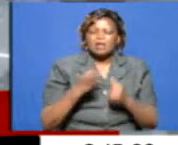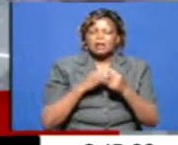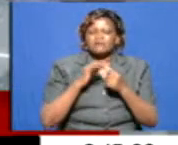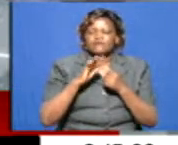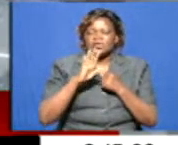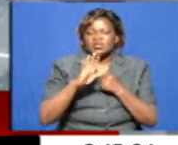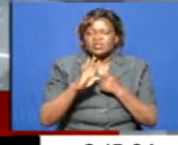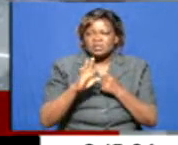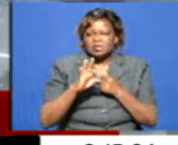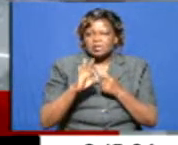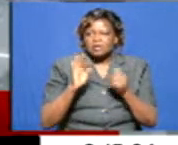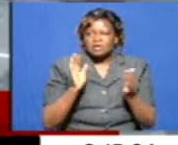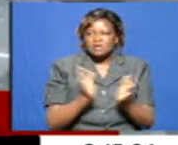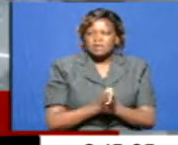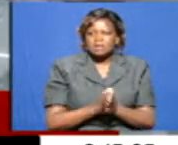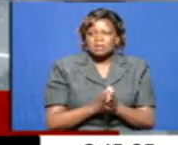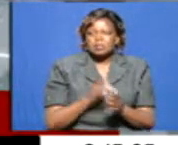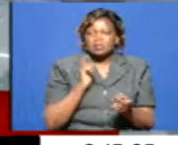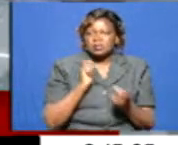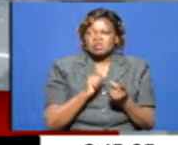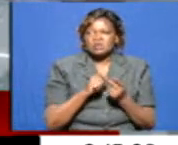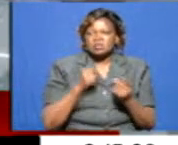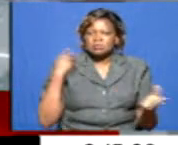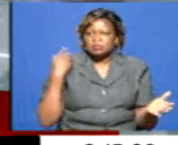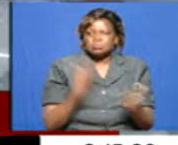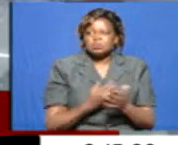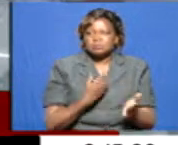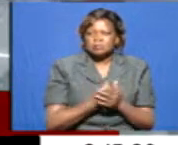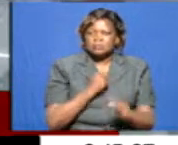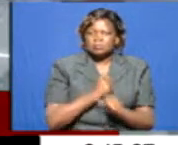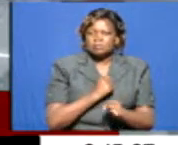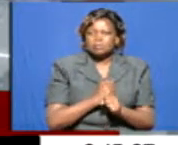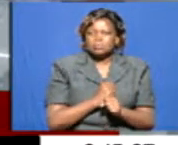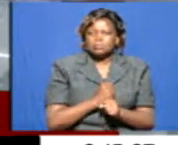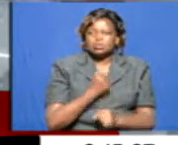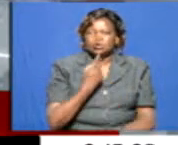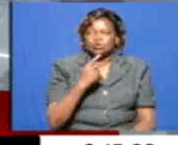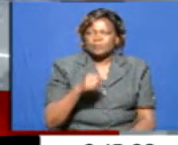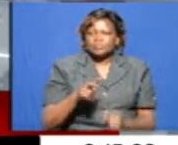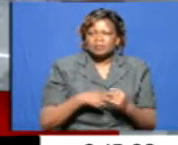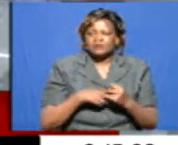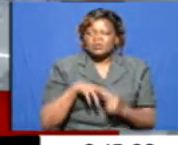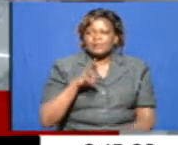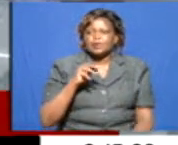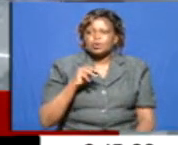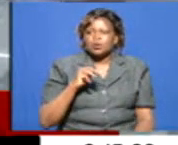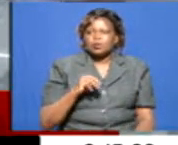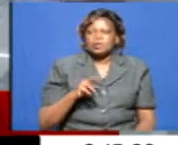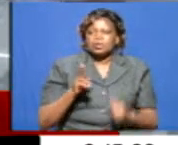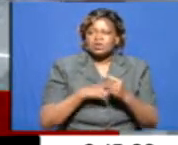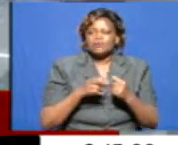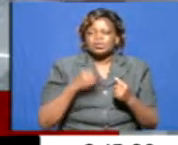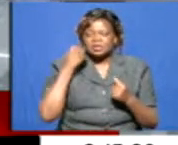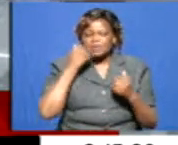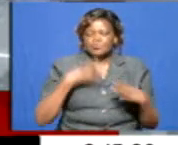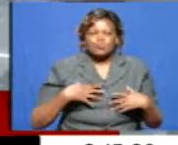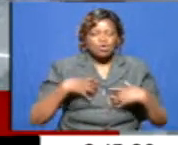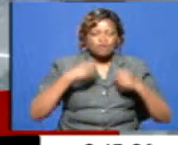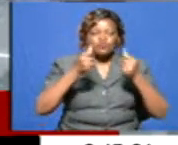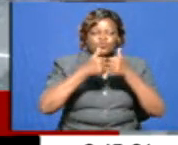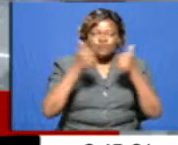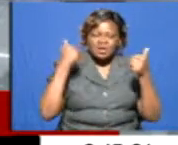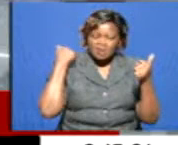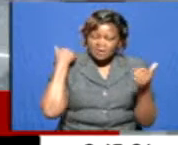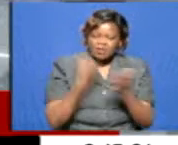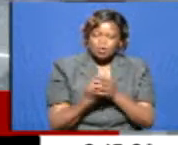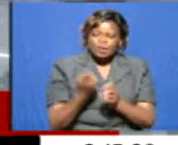253,853, and cumulative tests so far conducted are 2.7 million. 70 patients have recovered in the last one day,